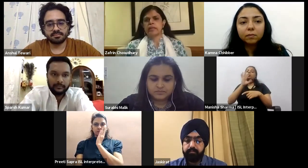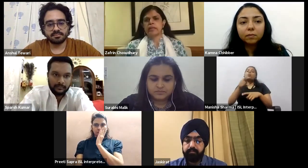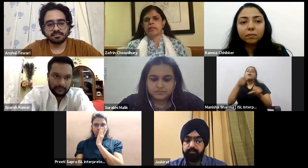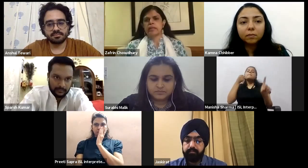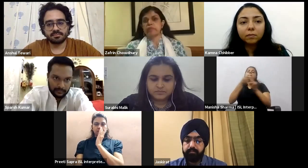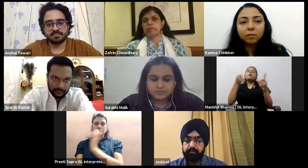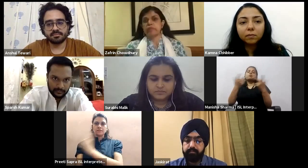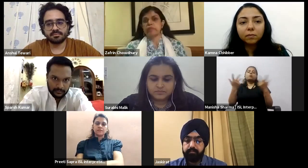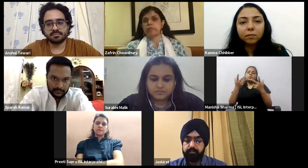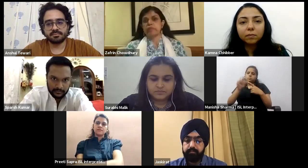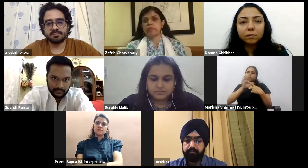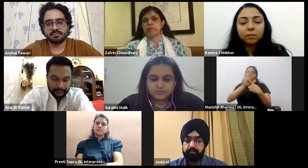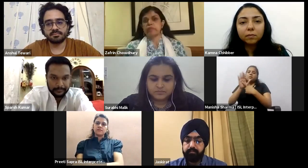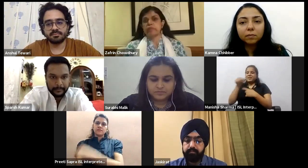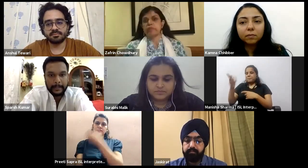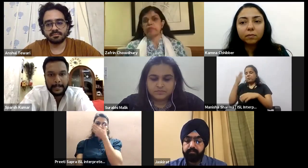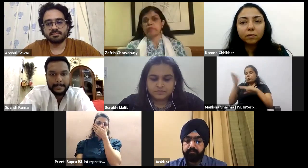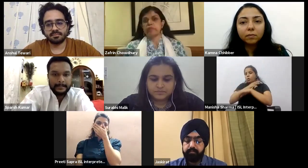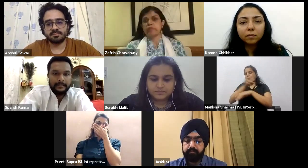as colleagues have said here.